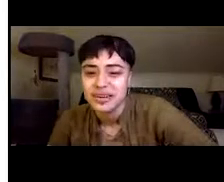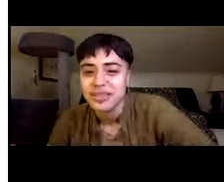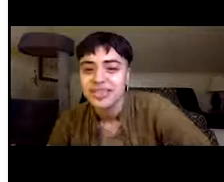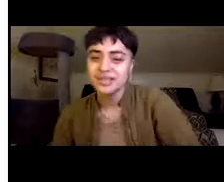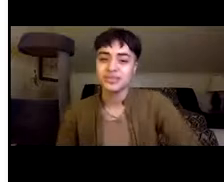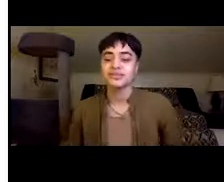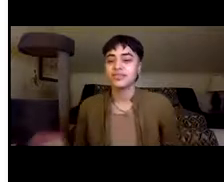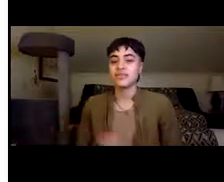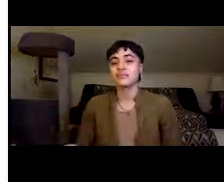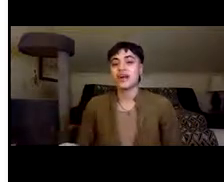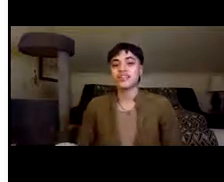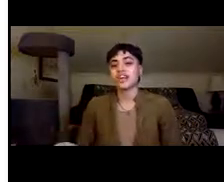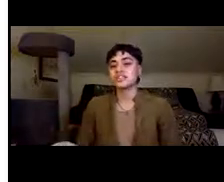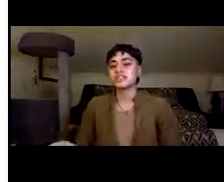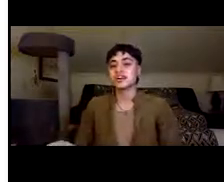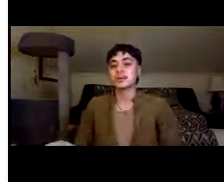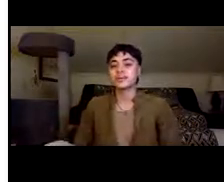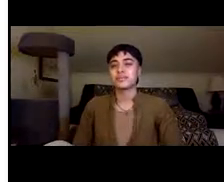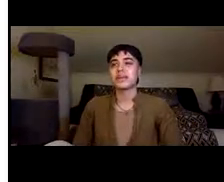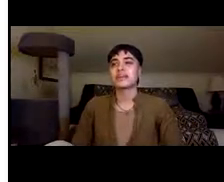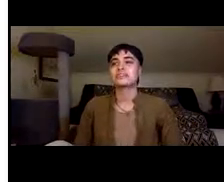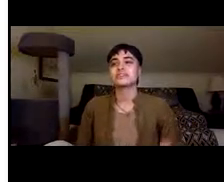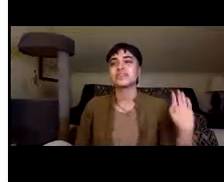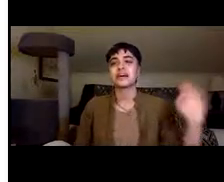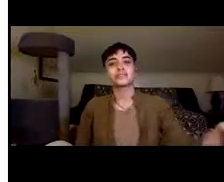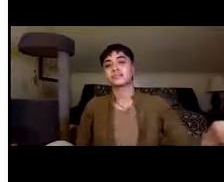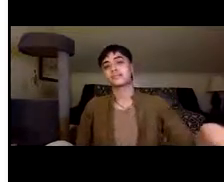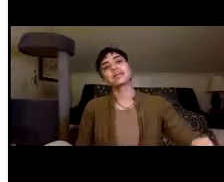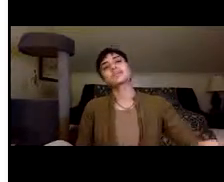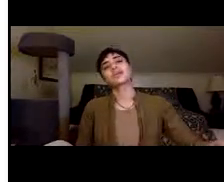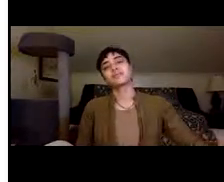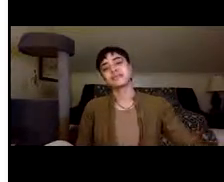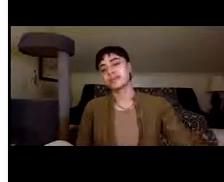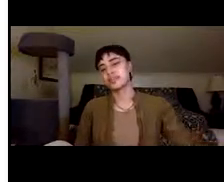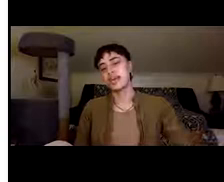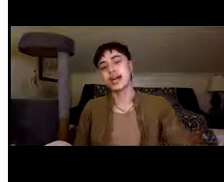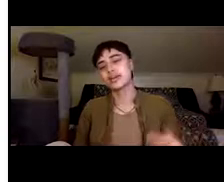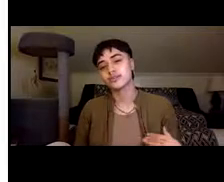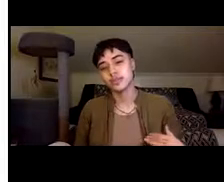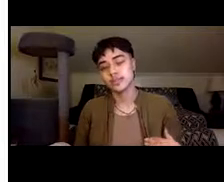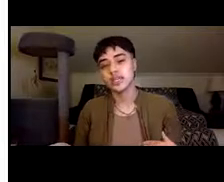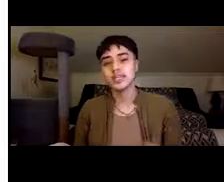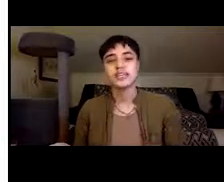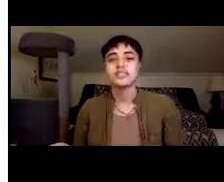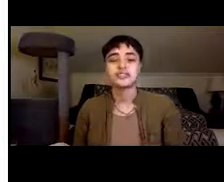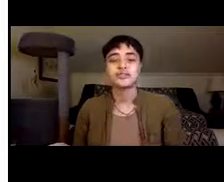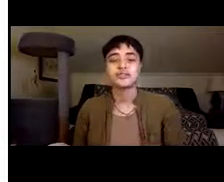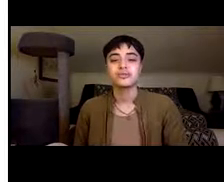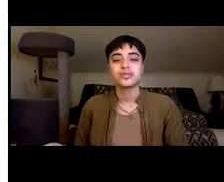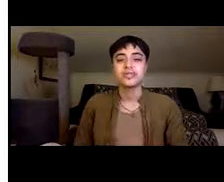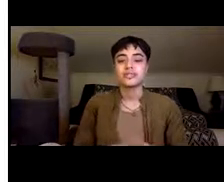so this was a really fun project, and Size Dim Sum Catering basically hired me